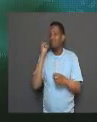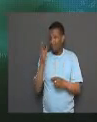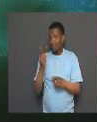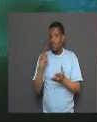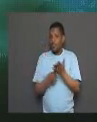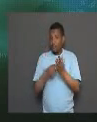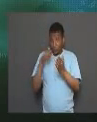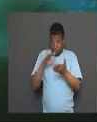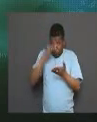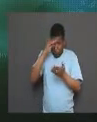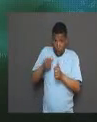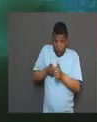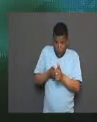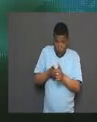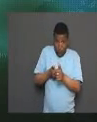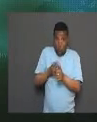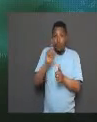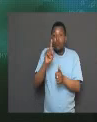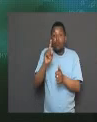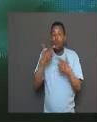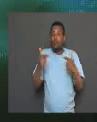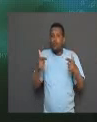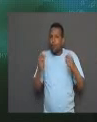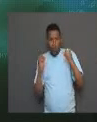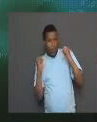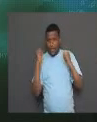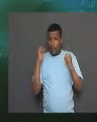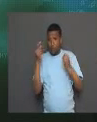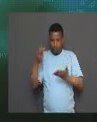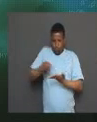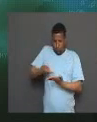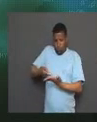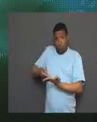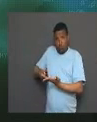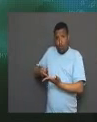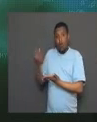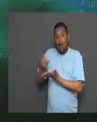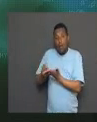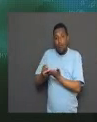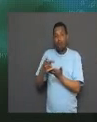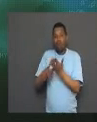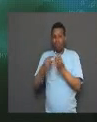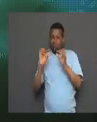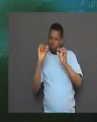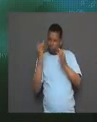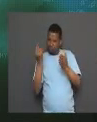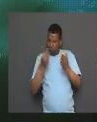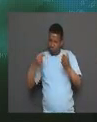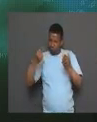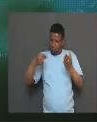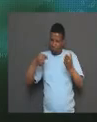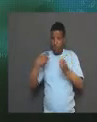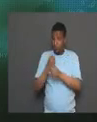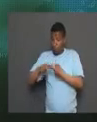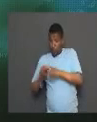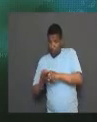Following today's lesson, you will get a chance to compare your sketch map with those drawn by your